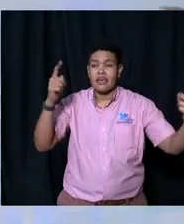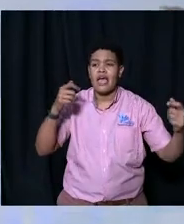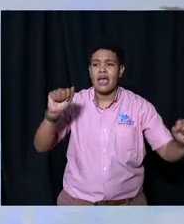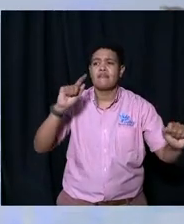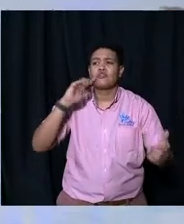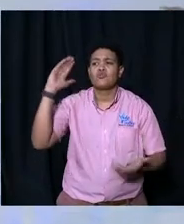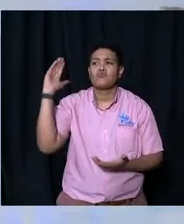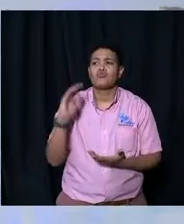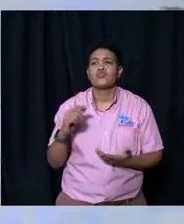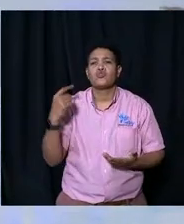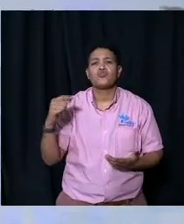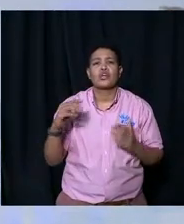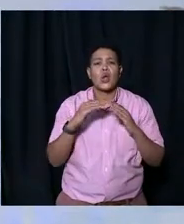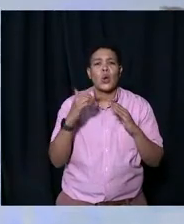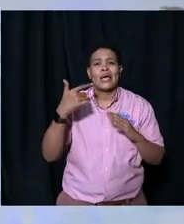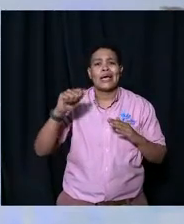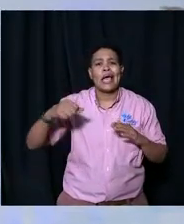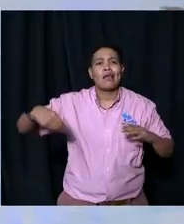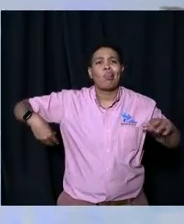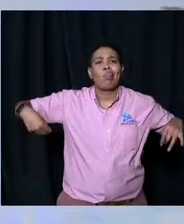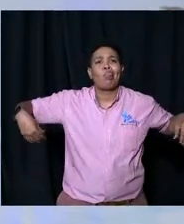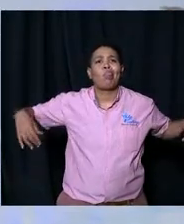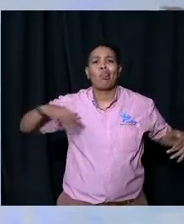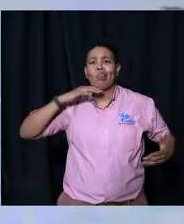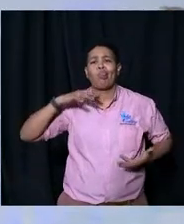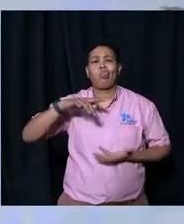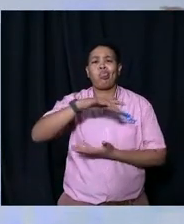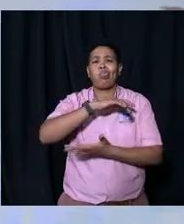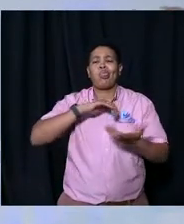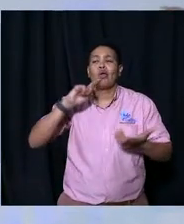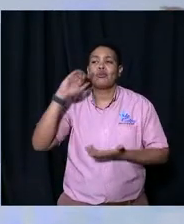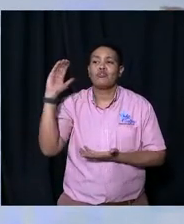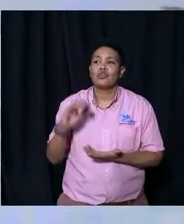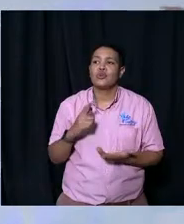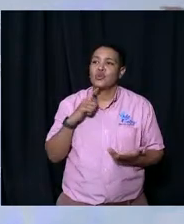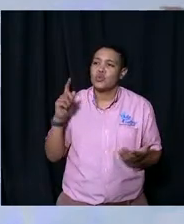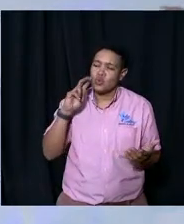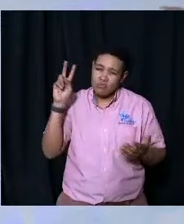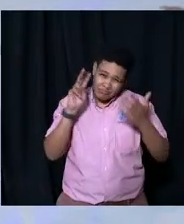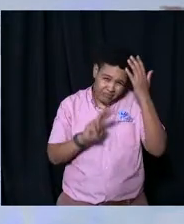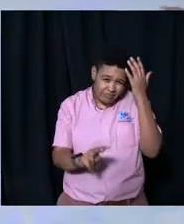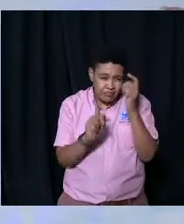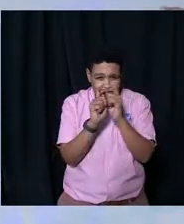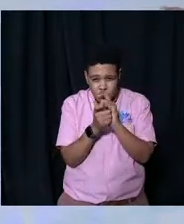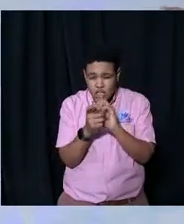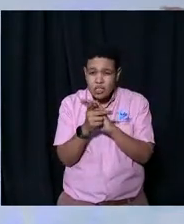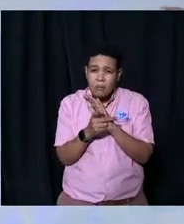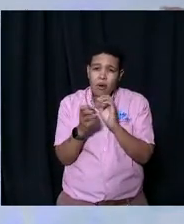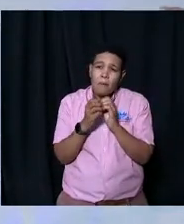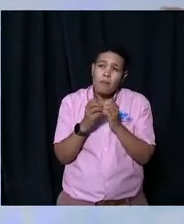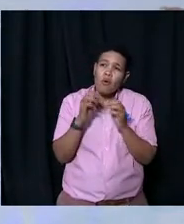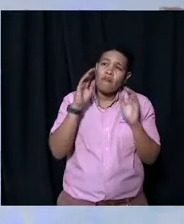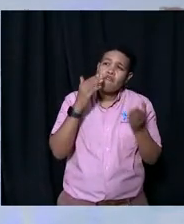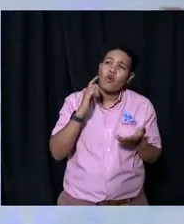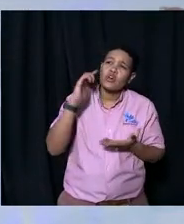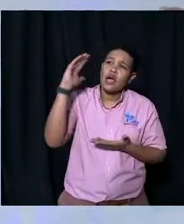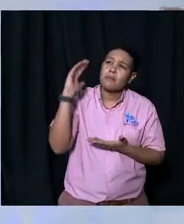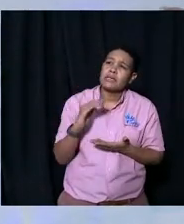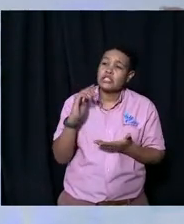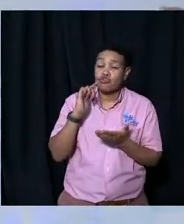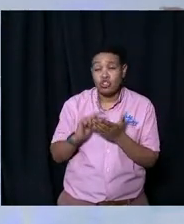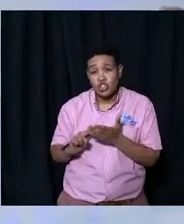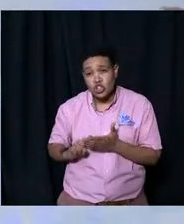reduce greenhouse gas emissions. And so we've now rescoped the policy to have a bit greater focus on mitigation,